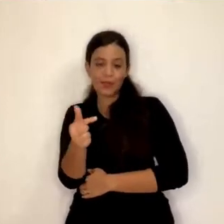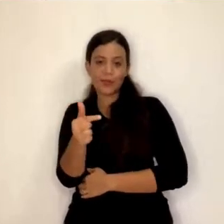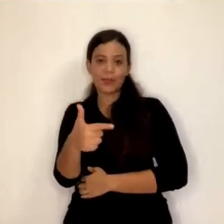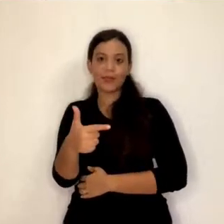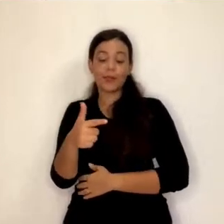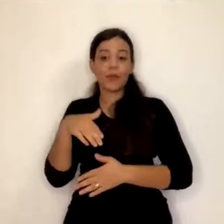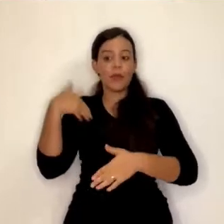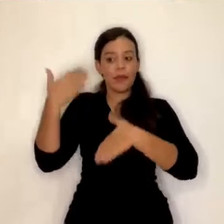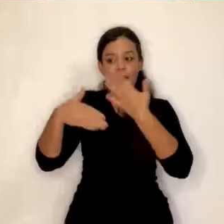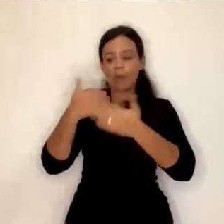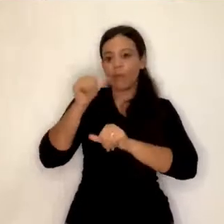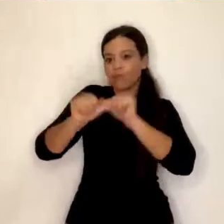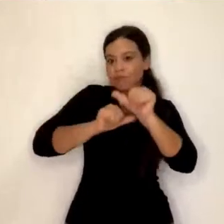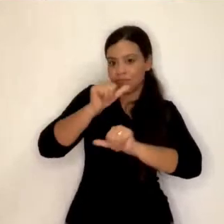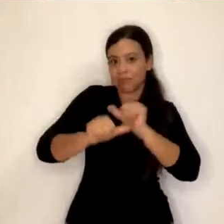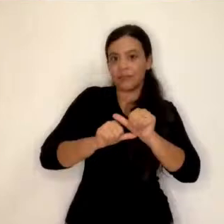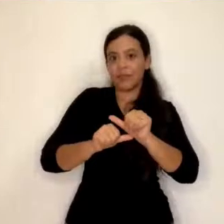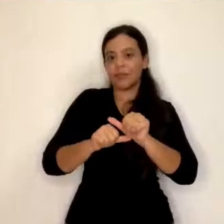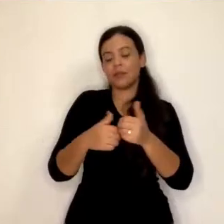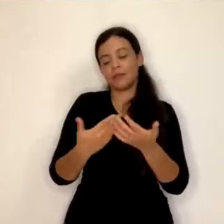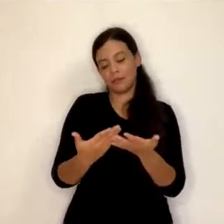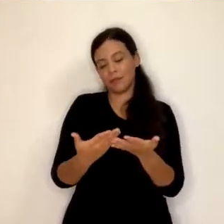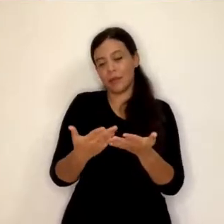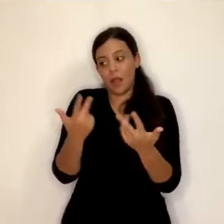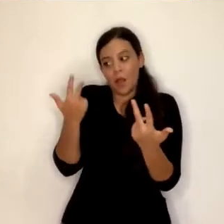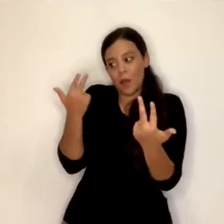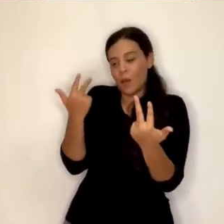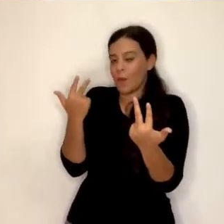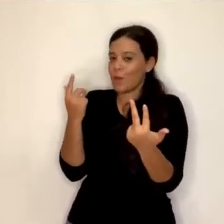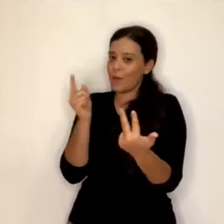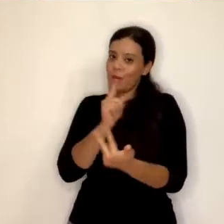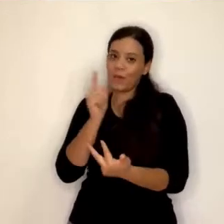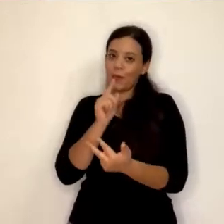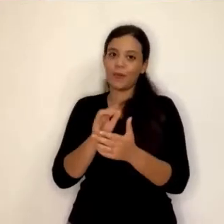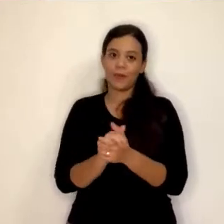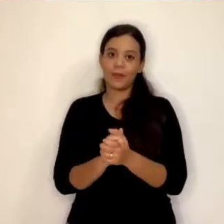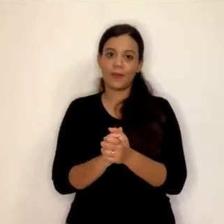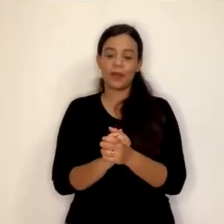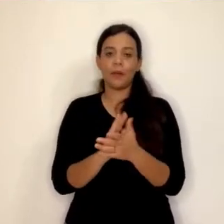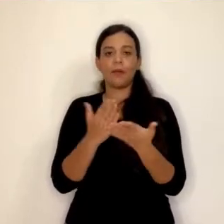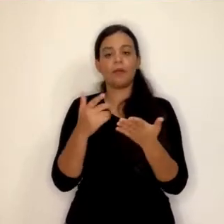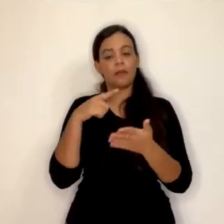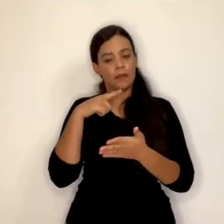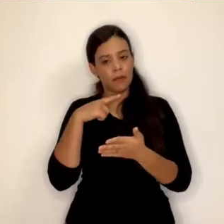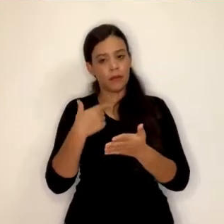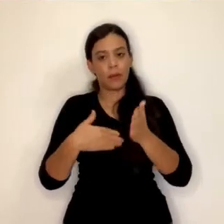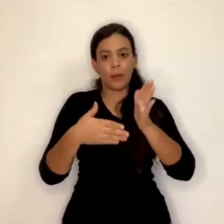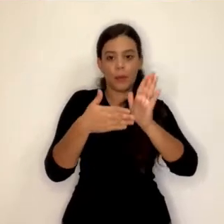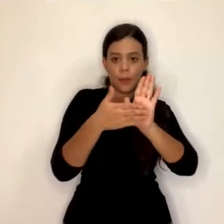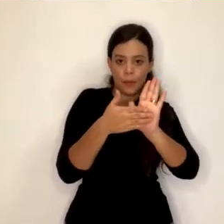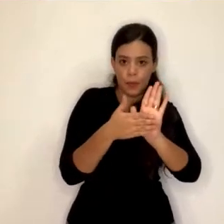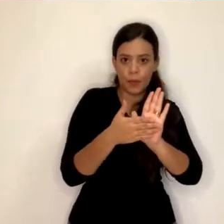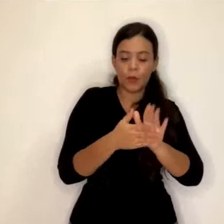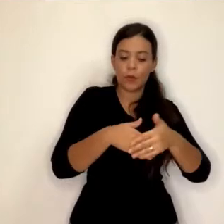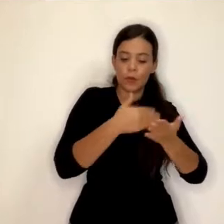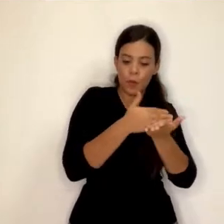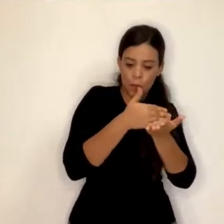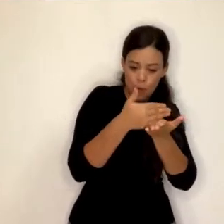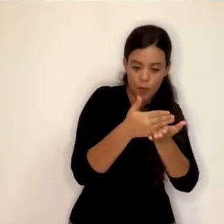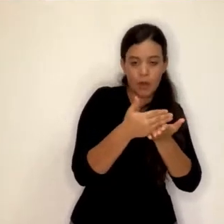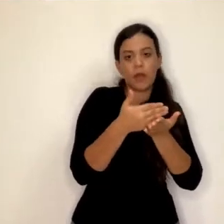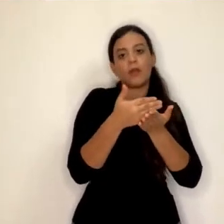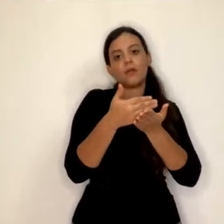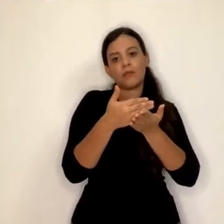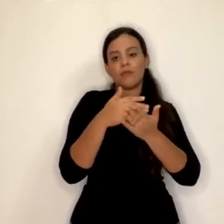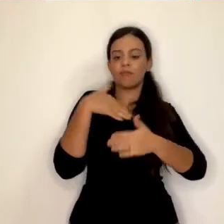1932. So he was a pioneer in terms of providing an educational plan, dealing